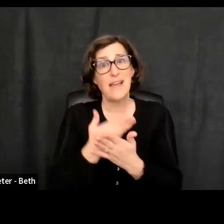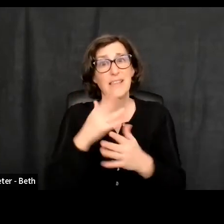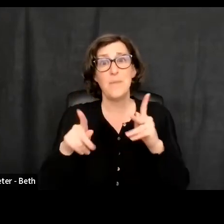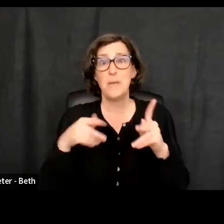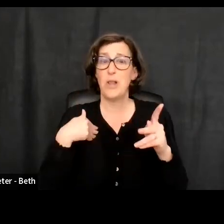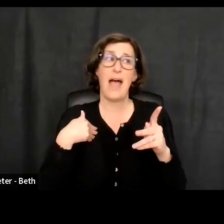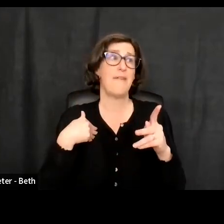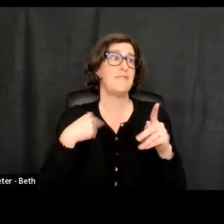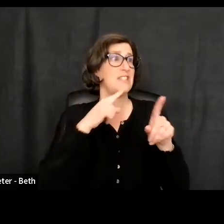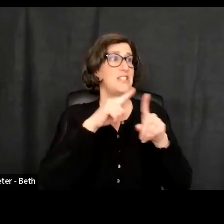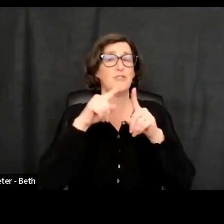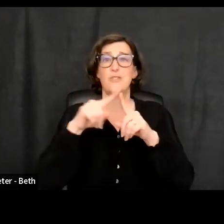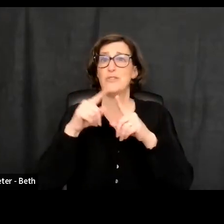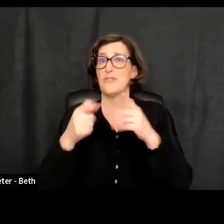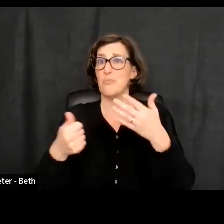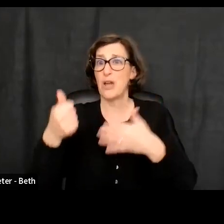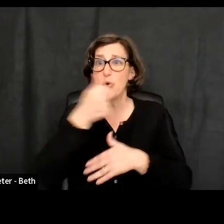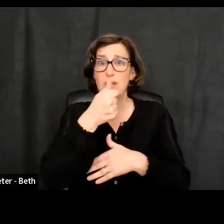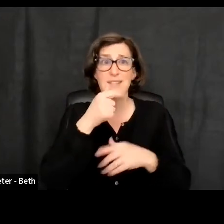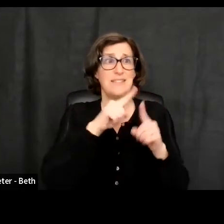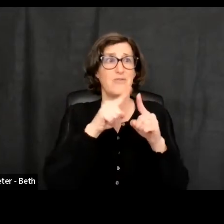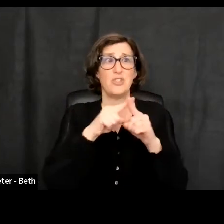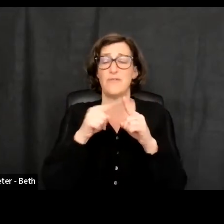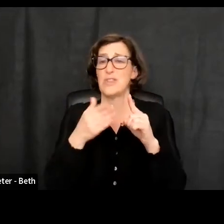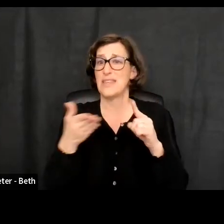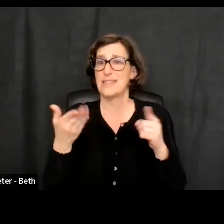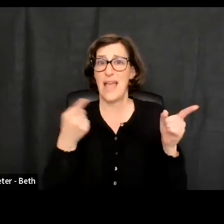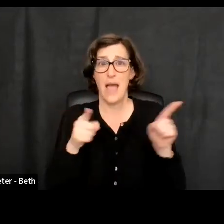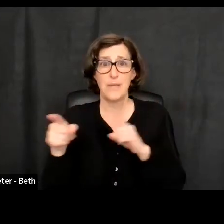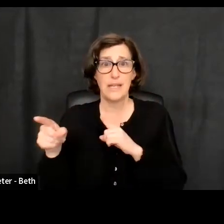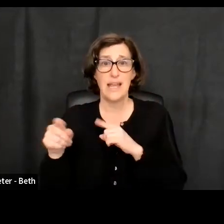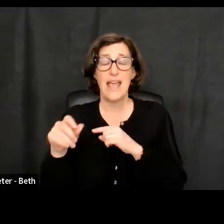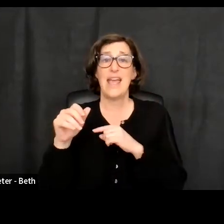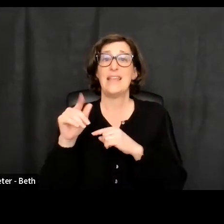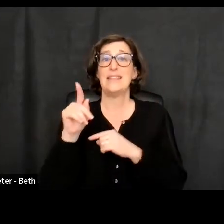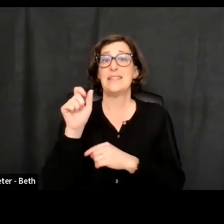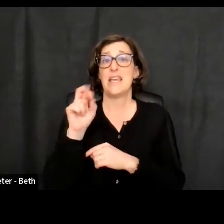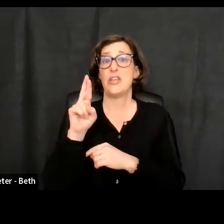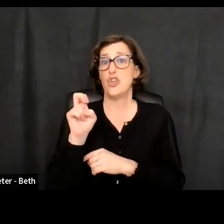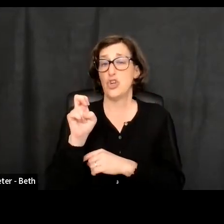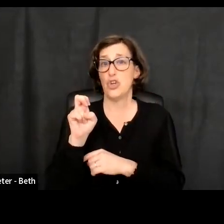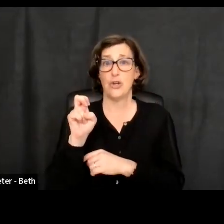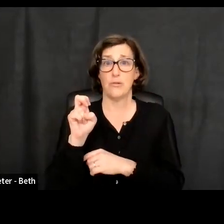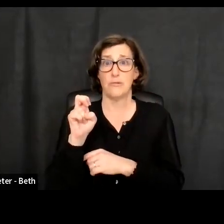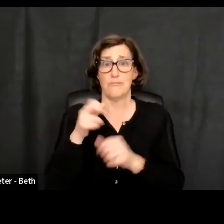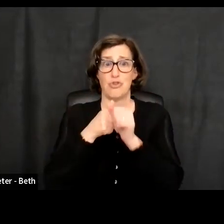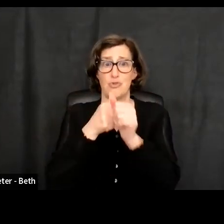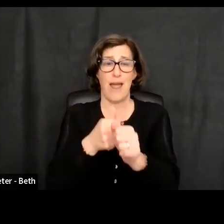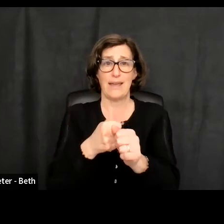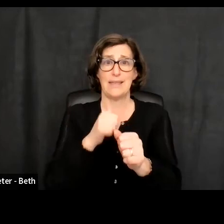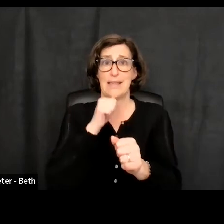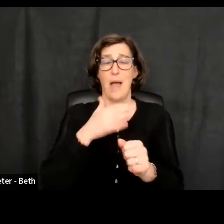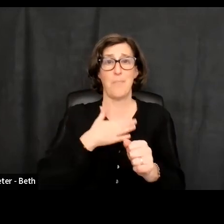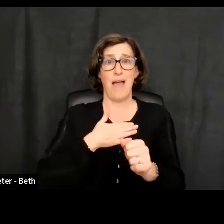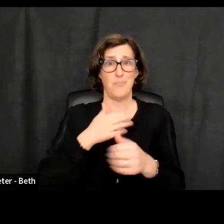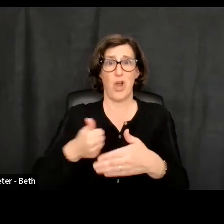competing priorities, competing things going on. The tenure track is not my priority. It is not my job, right? And